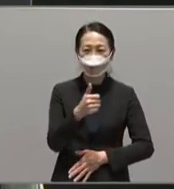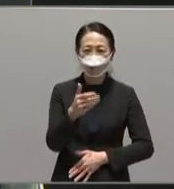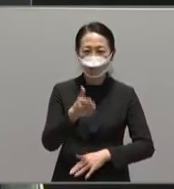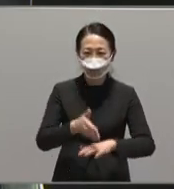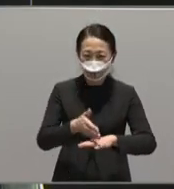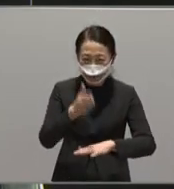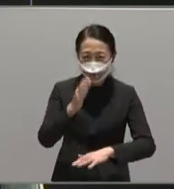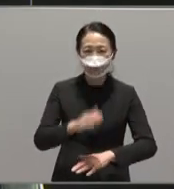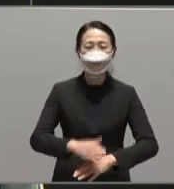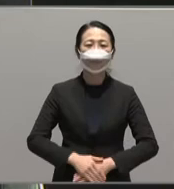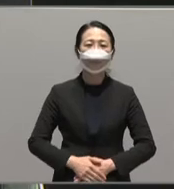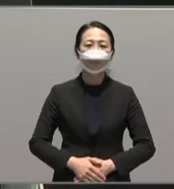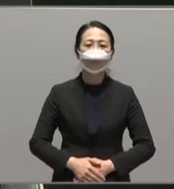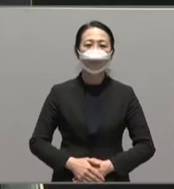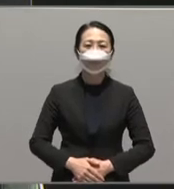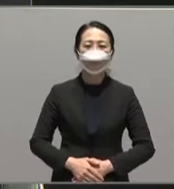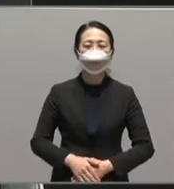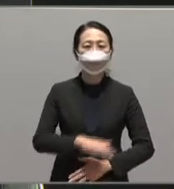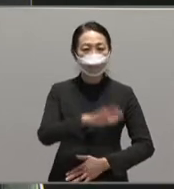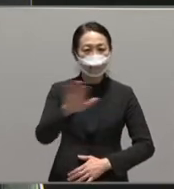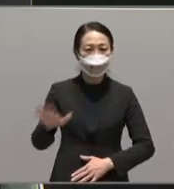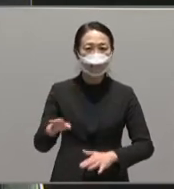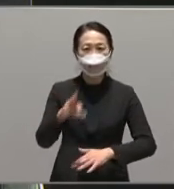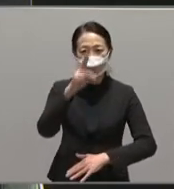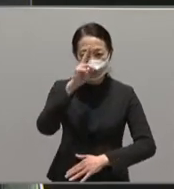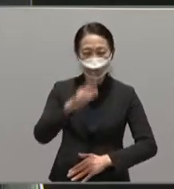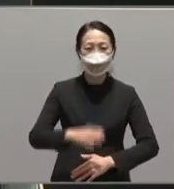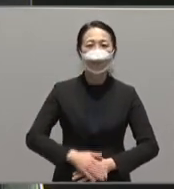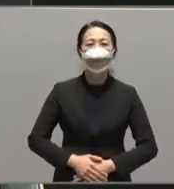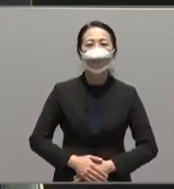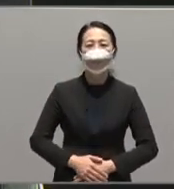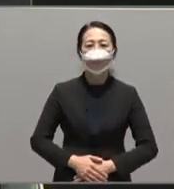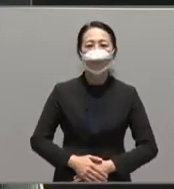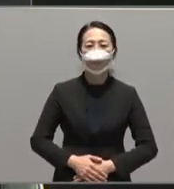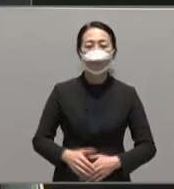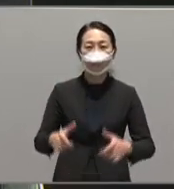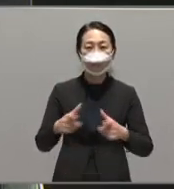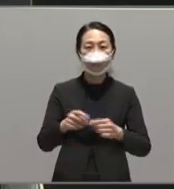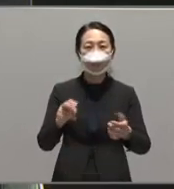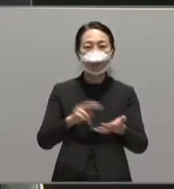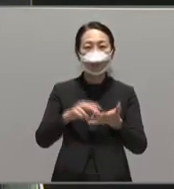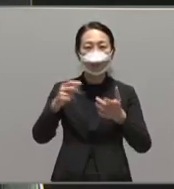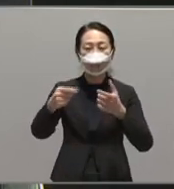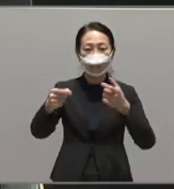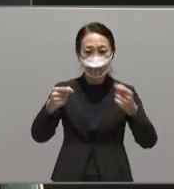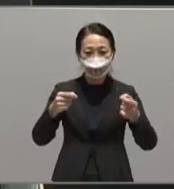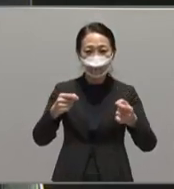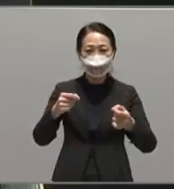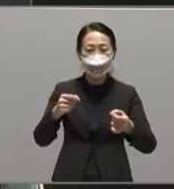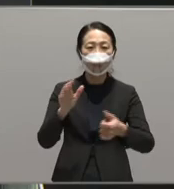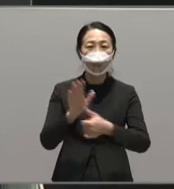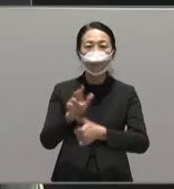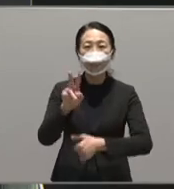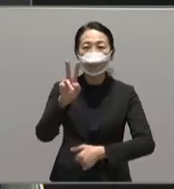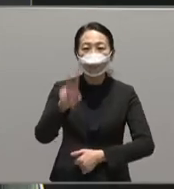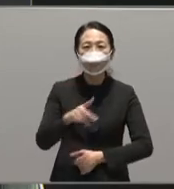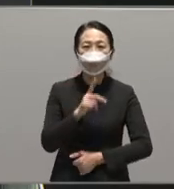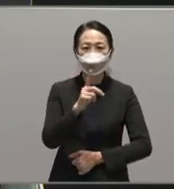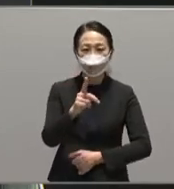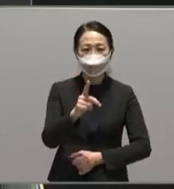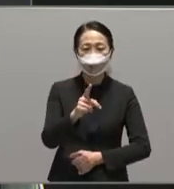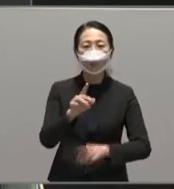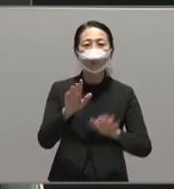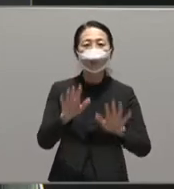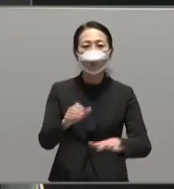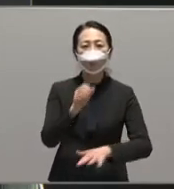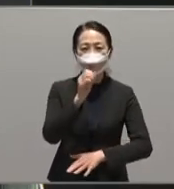Dr. Imamura, thank you very much for your very kind introduction. And good afternoon, ladies and gentlemen.